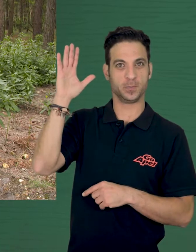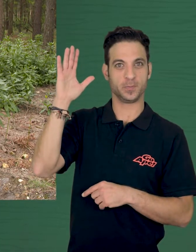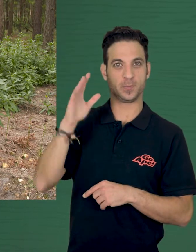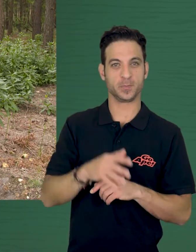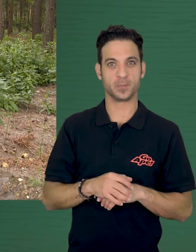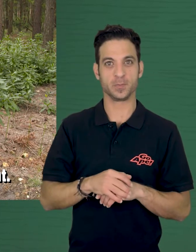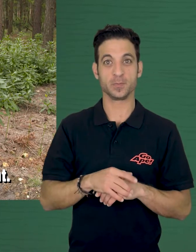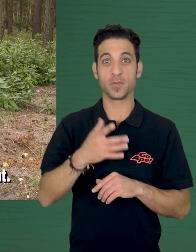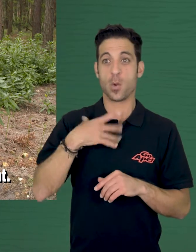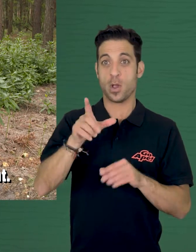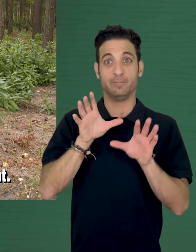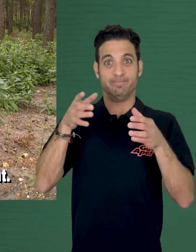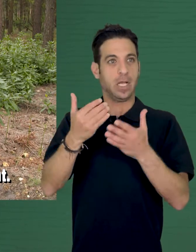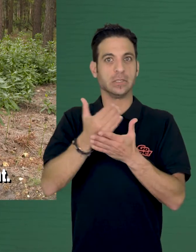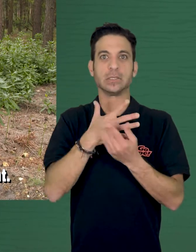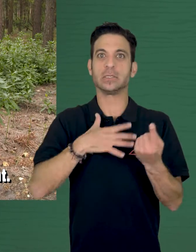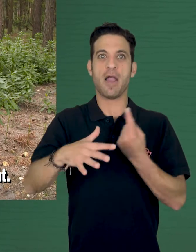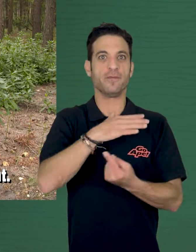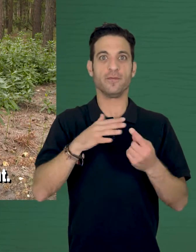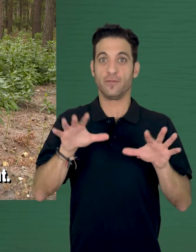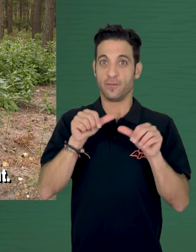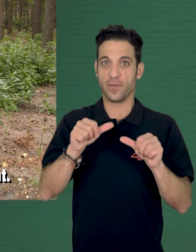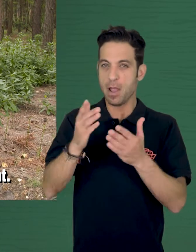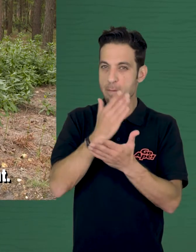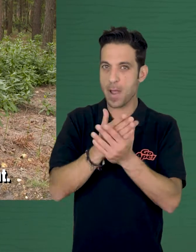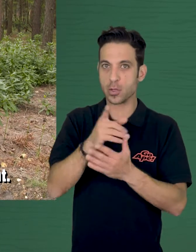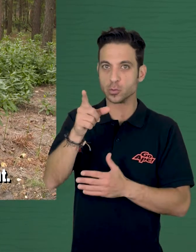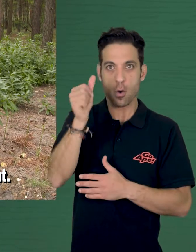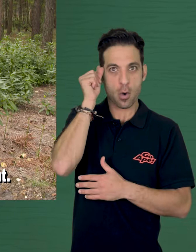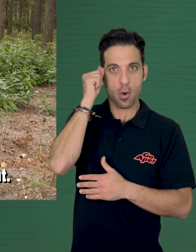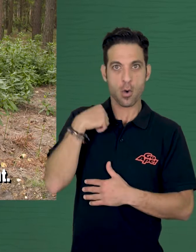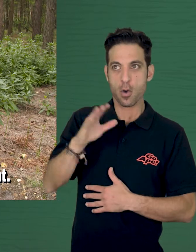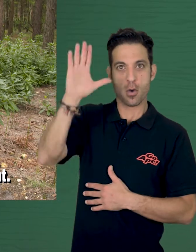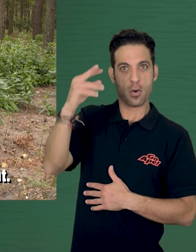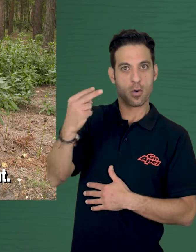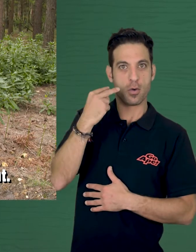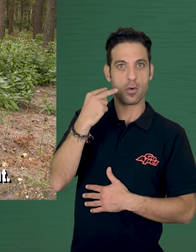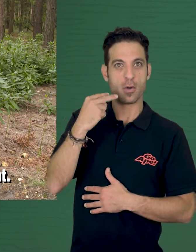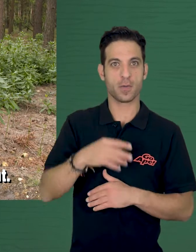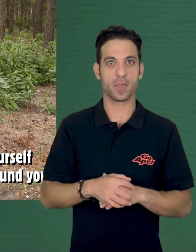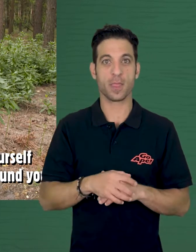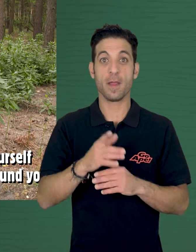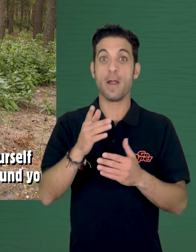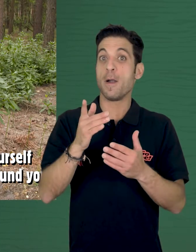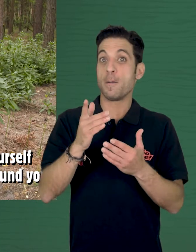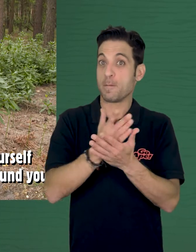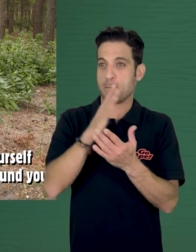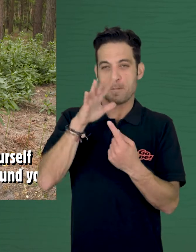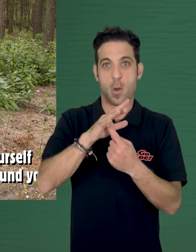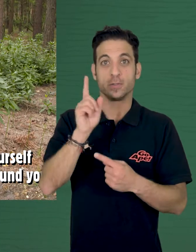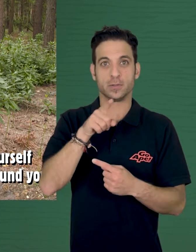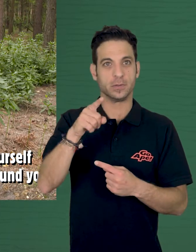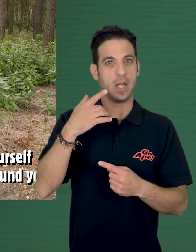signal. I may ask you to gather in an area when it's safe, so just make sure you can all hear me when I do that. It's really